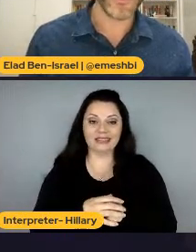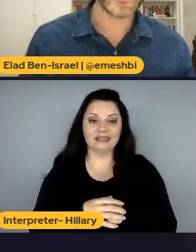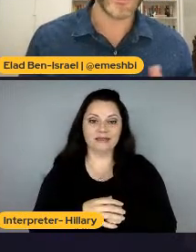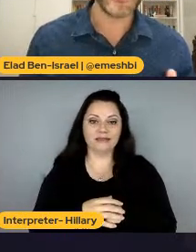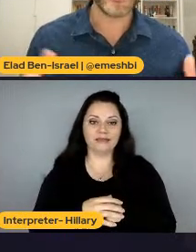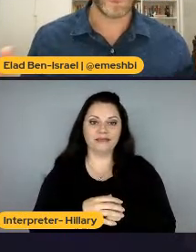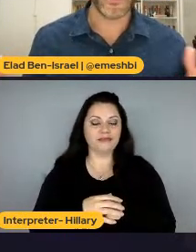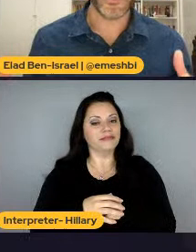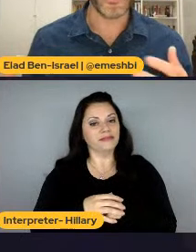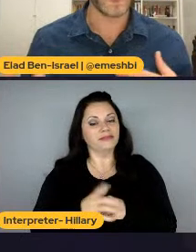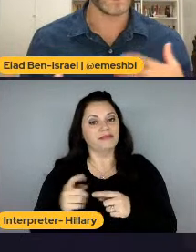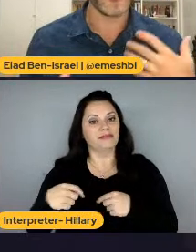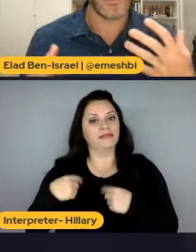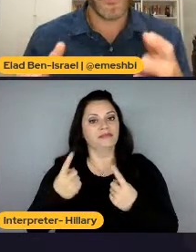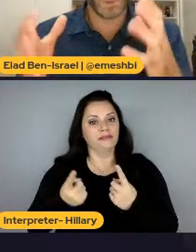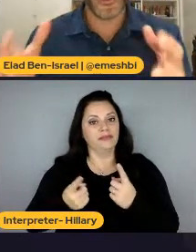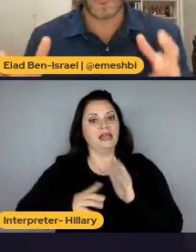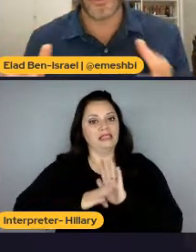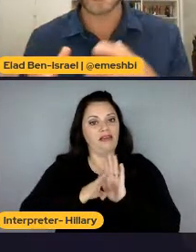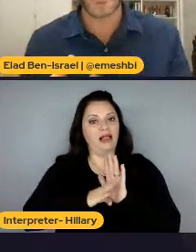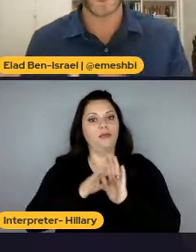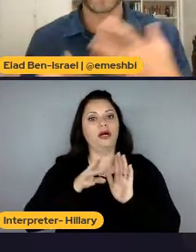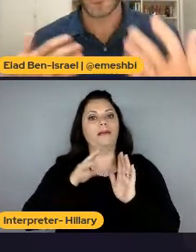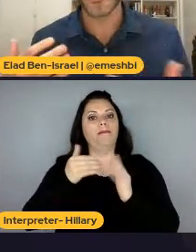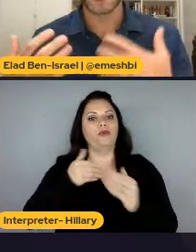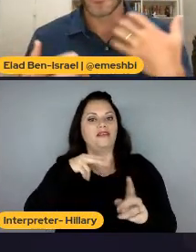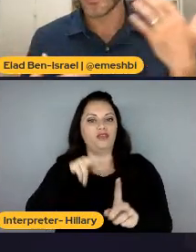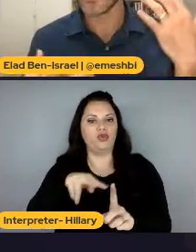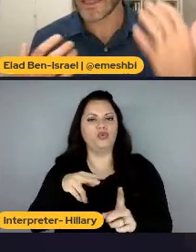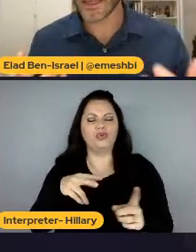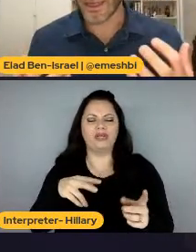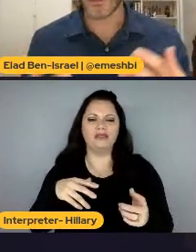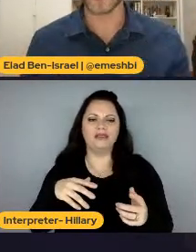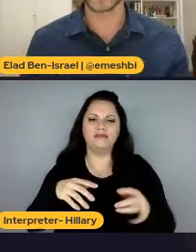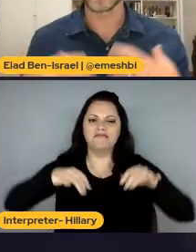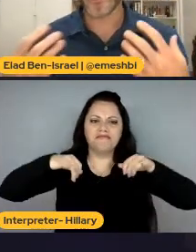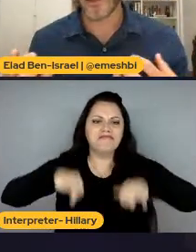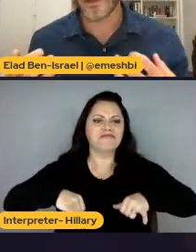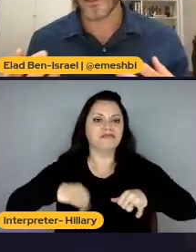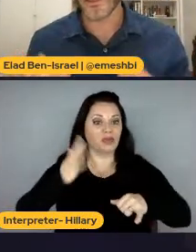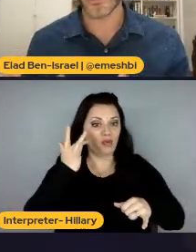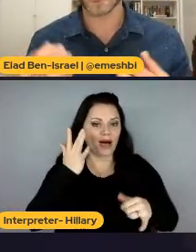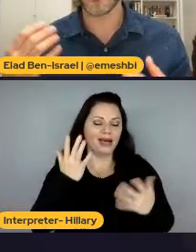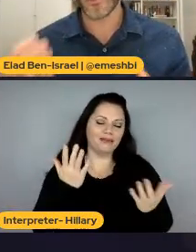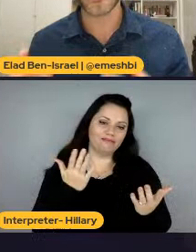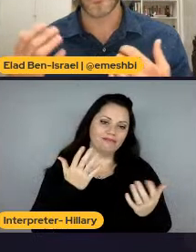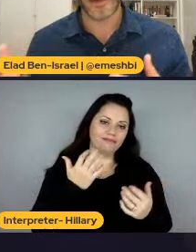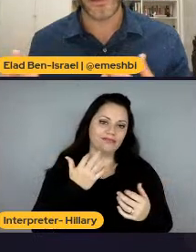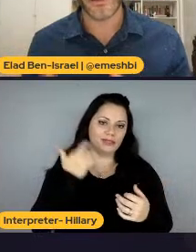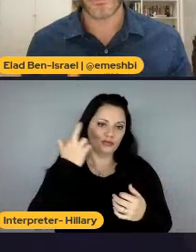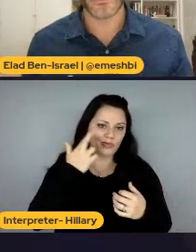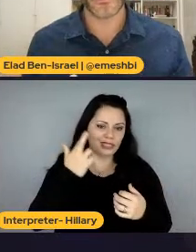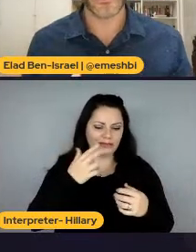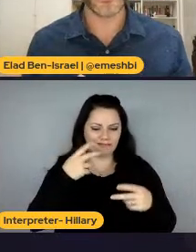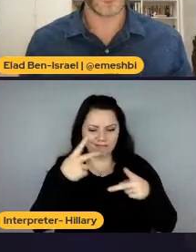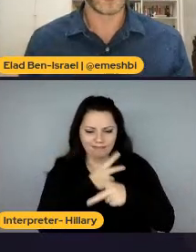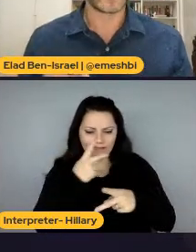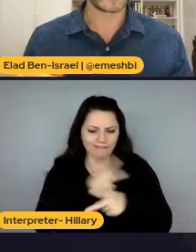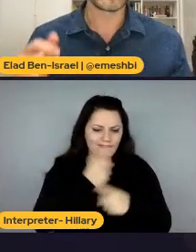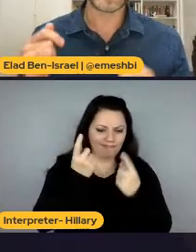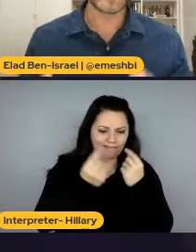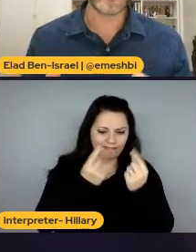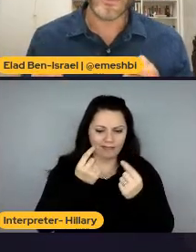been quite a long time in developer preview for good reasons. We've been listening and we've been trying to understand what's the right thing to do with